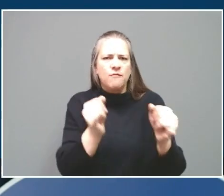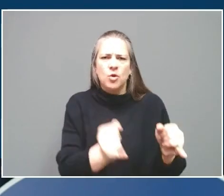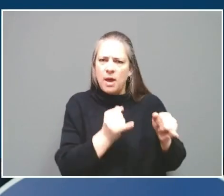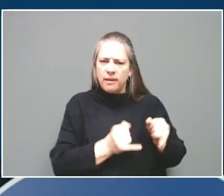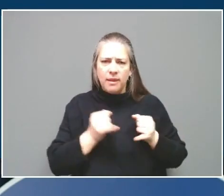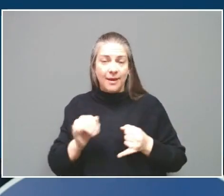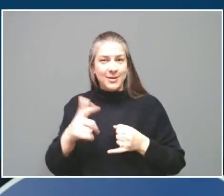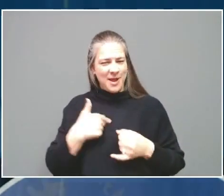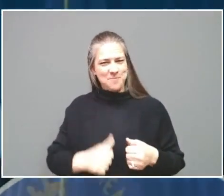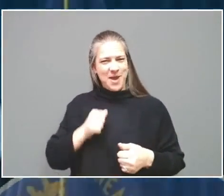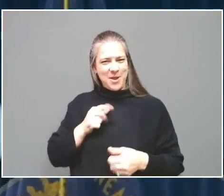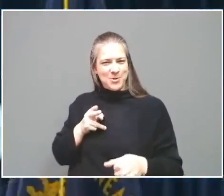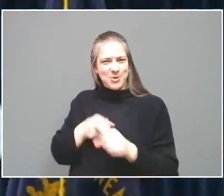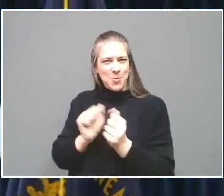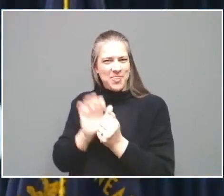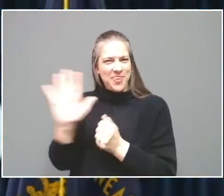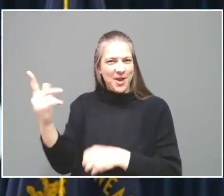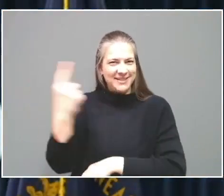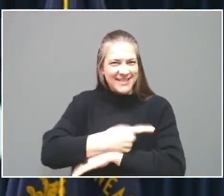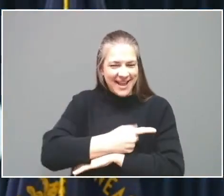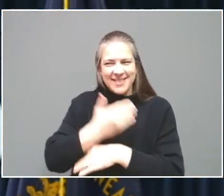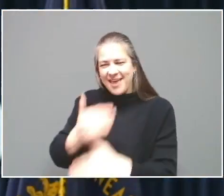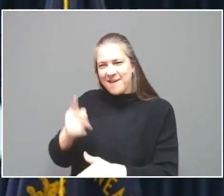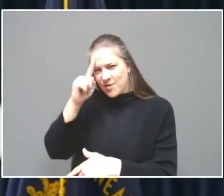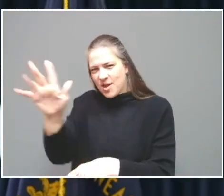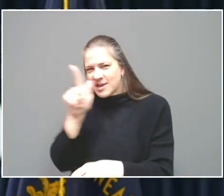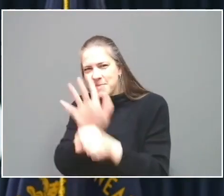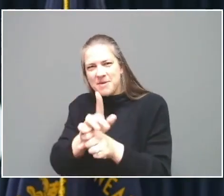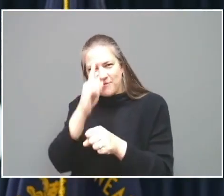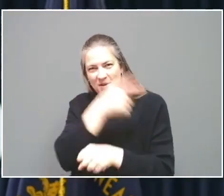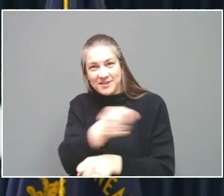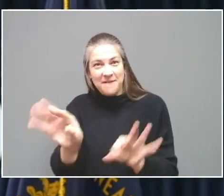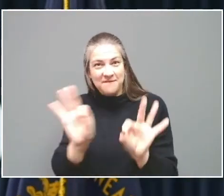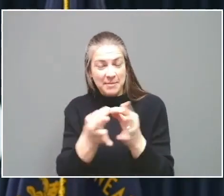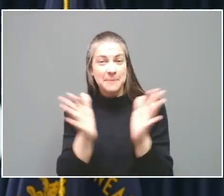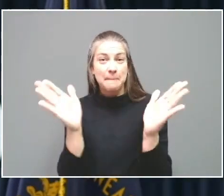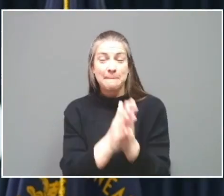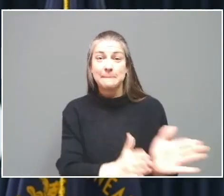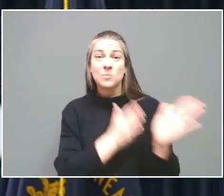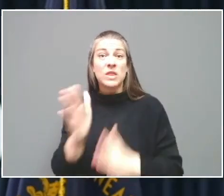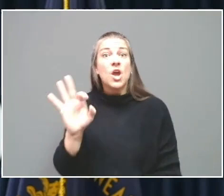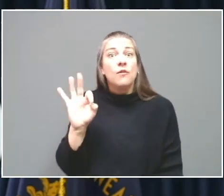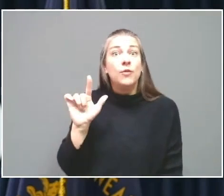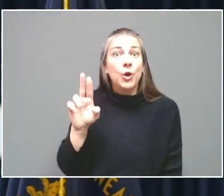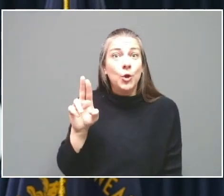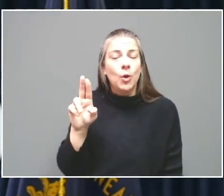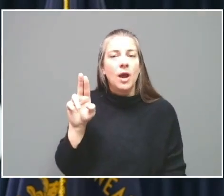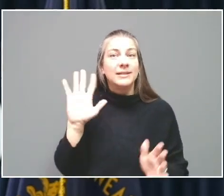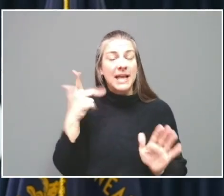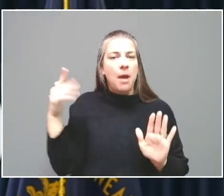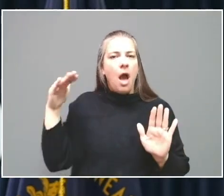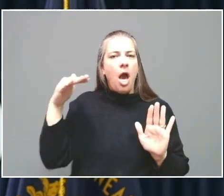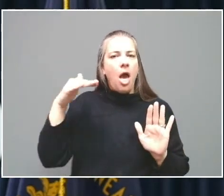day and to thank them for their commitment to our families. All right, flu continues to be on the decline in Kentucky. We're actually getting